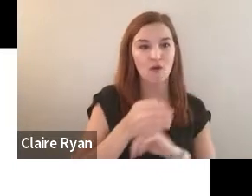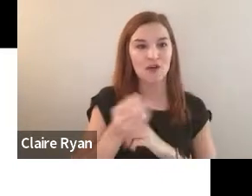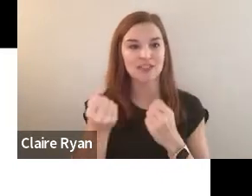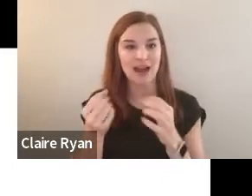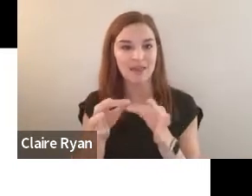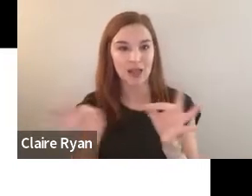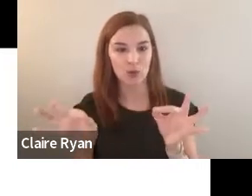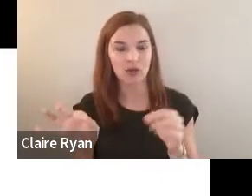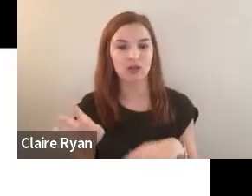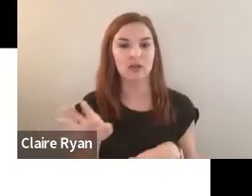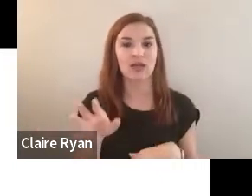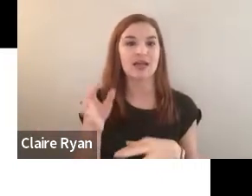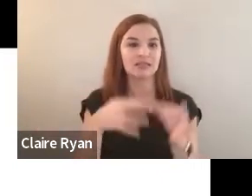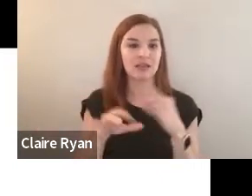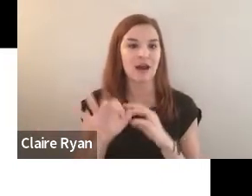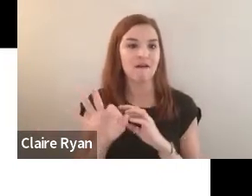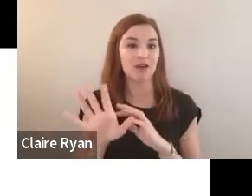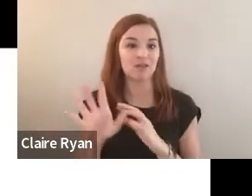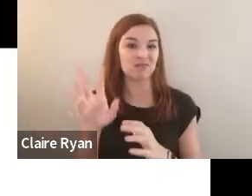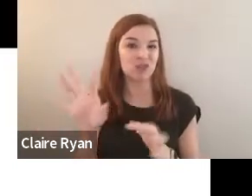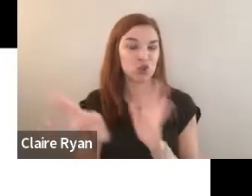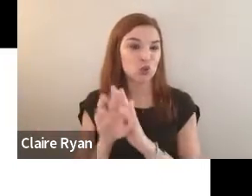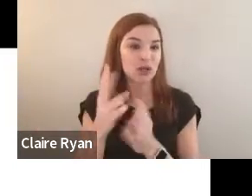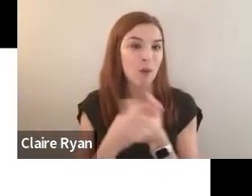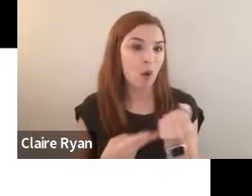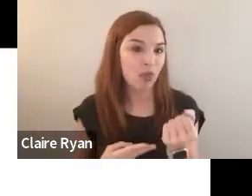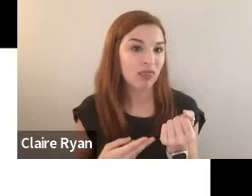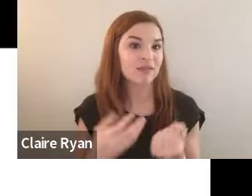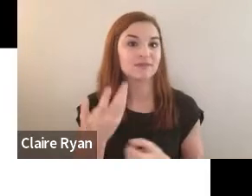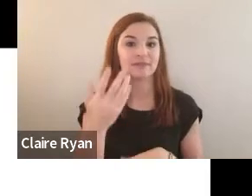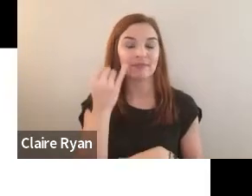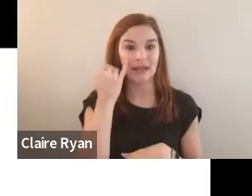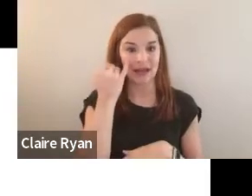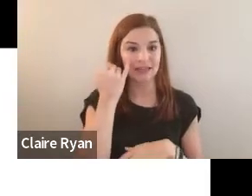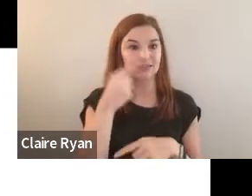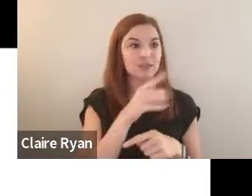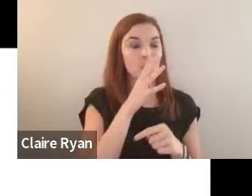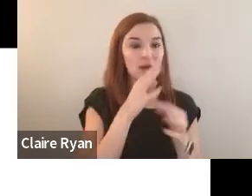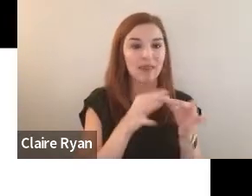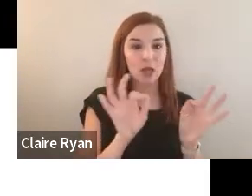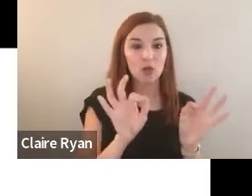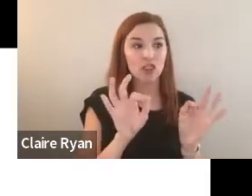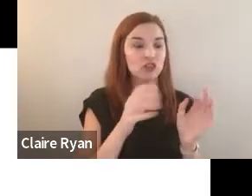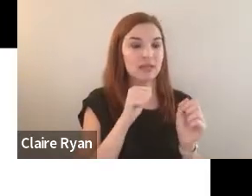always choose spoken language over sign languages, instead of choosing both,